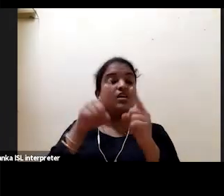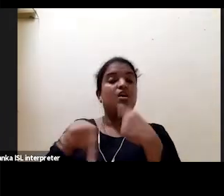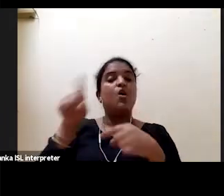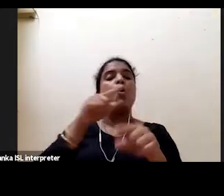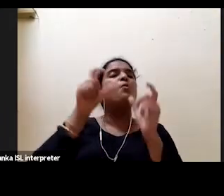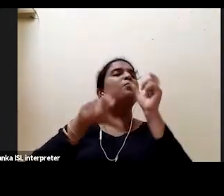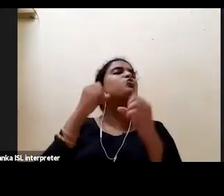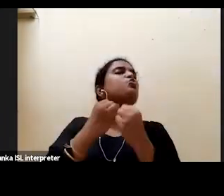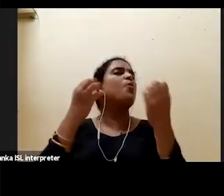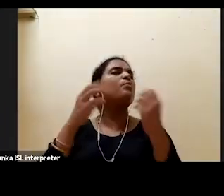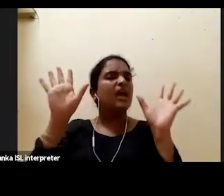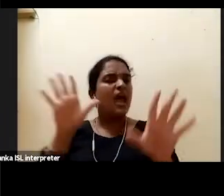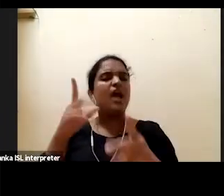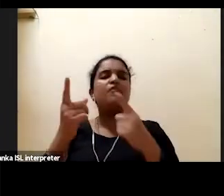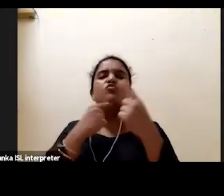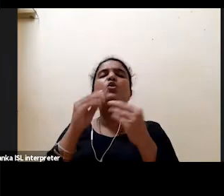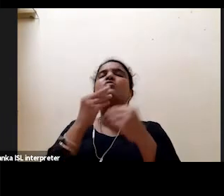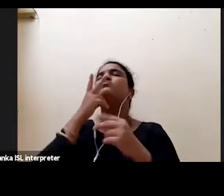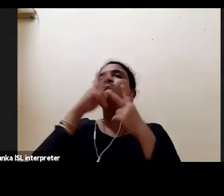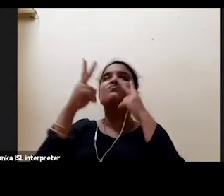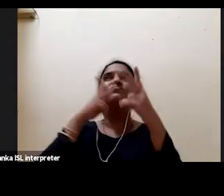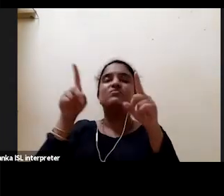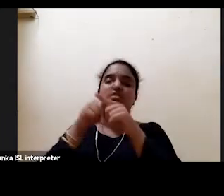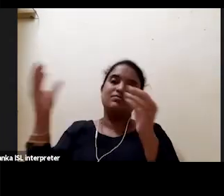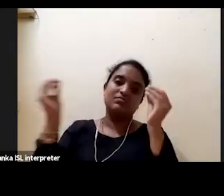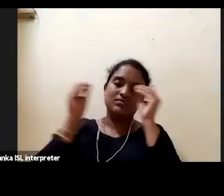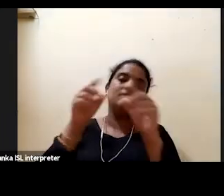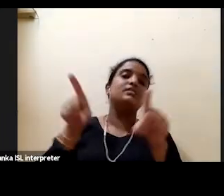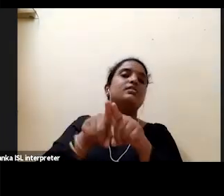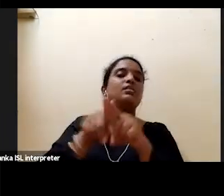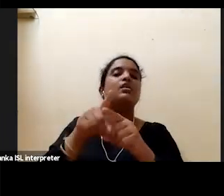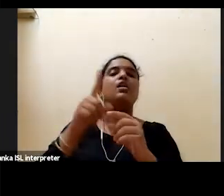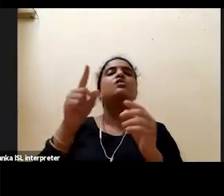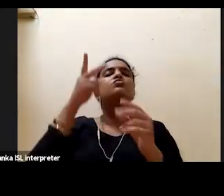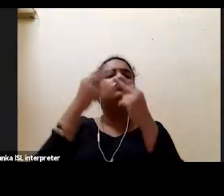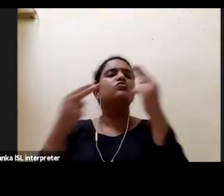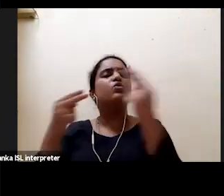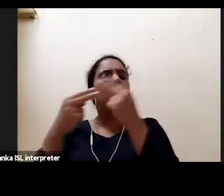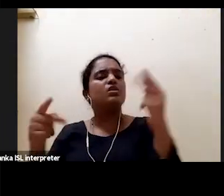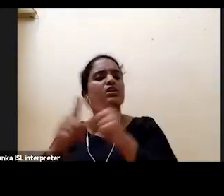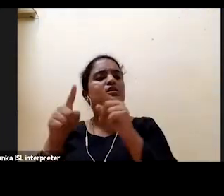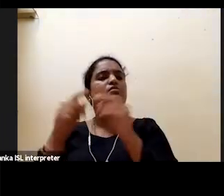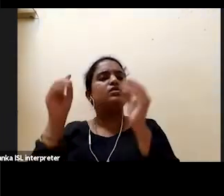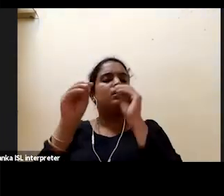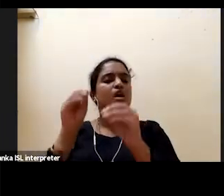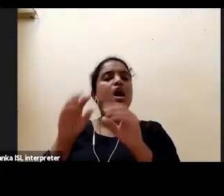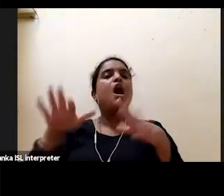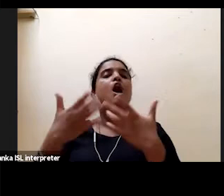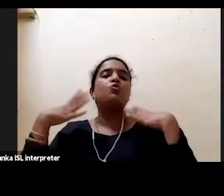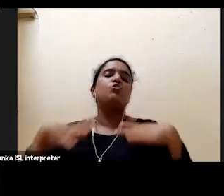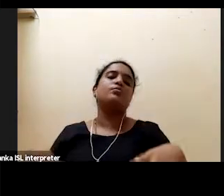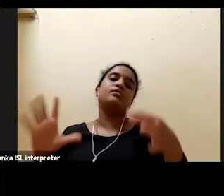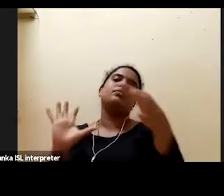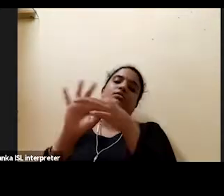associated with food. So get a few of them in there and weave these into your storytelling, and this is how you build the human connect.